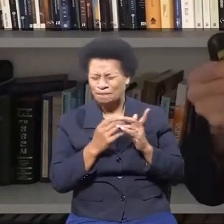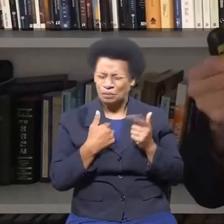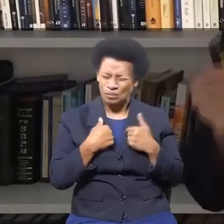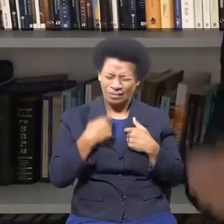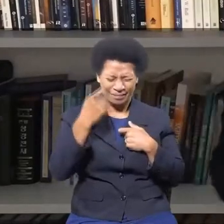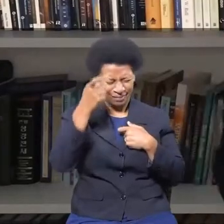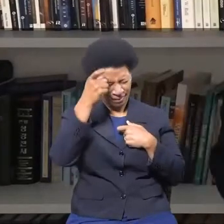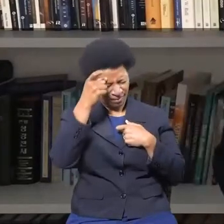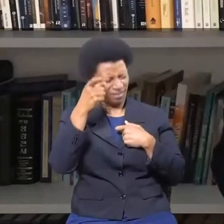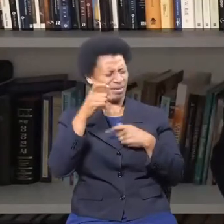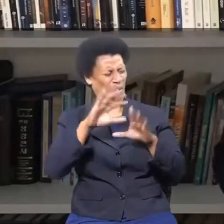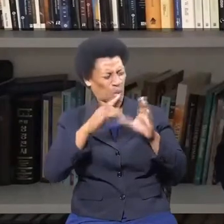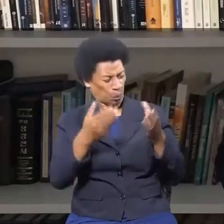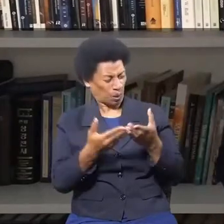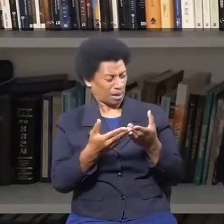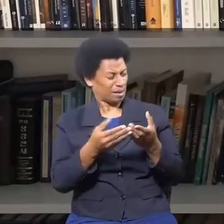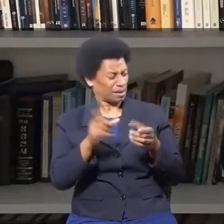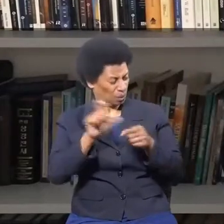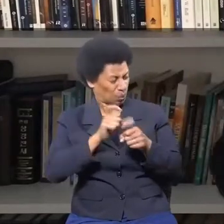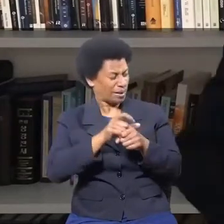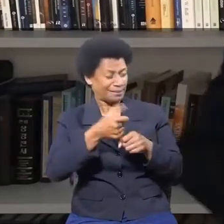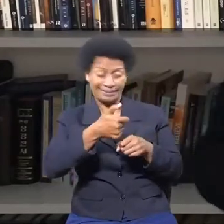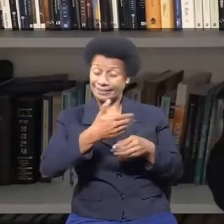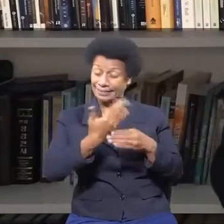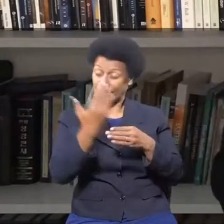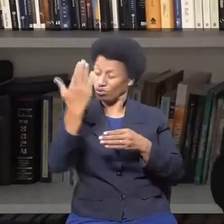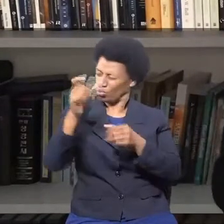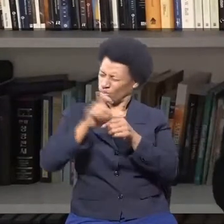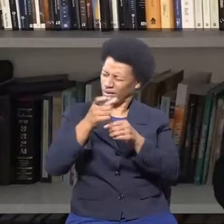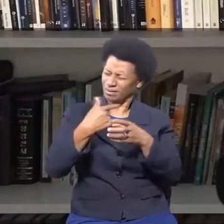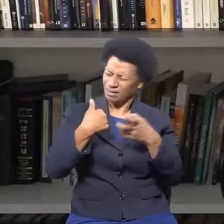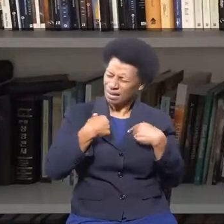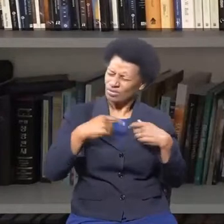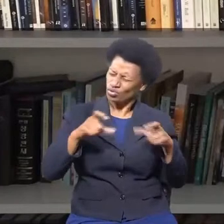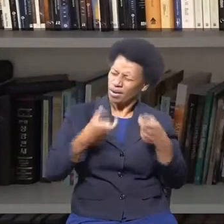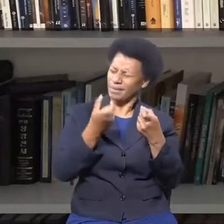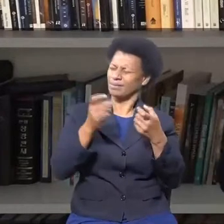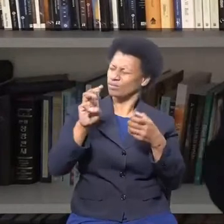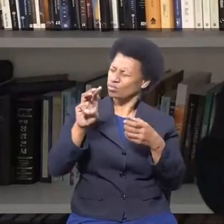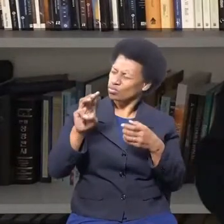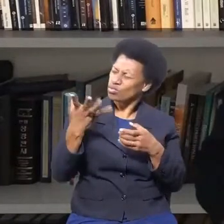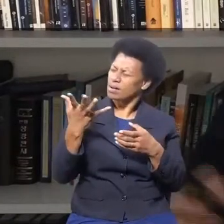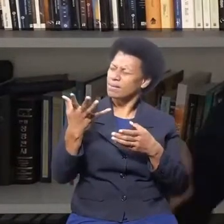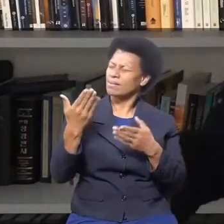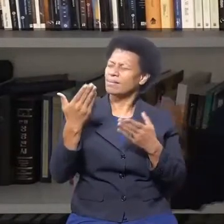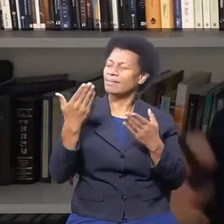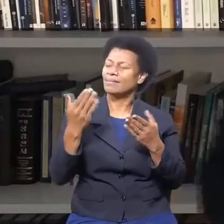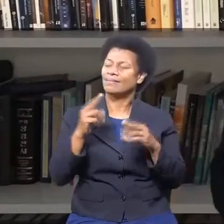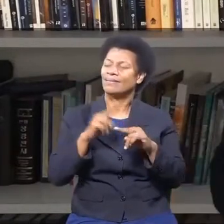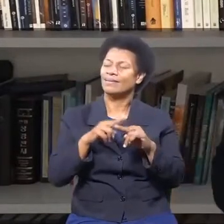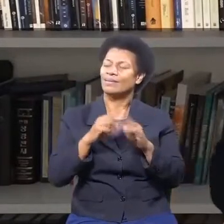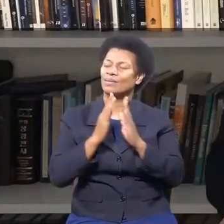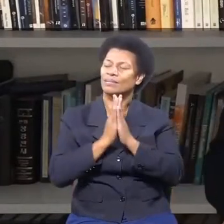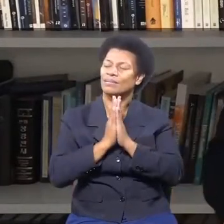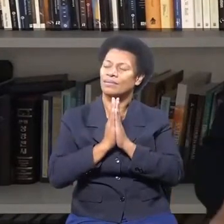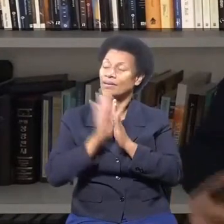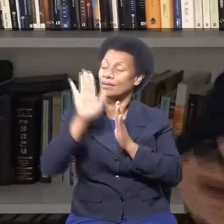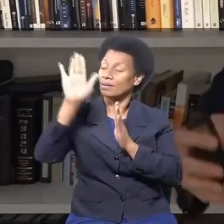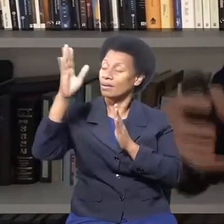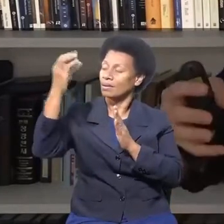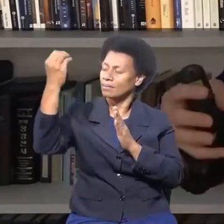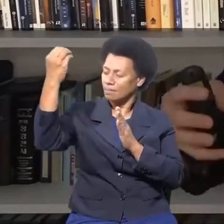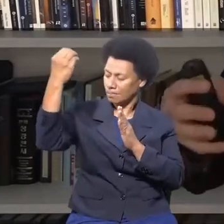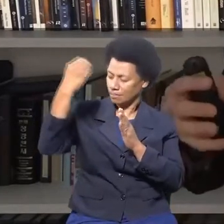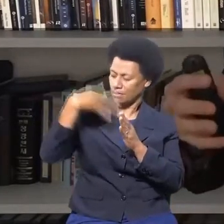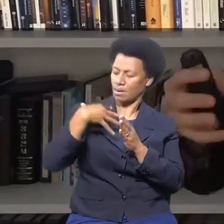you could have created this world in 6 days. We're challenged by miracles. But Father, I want to pray that you